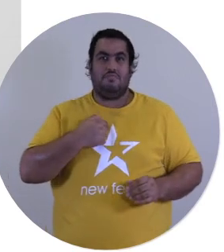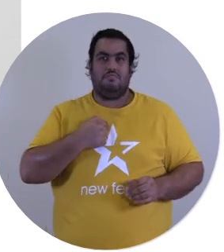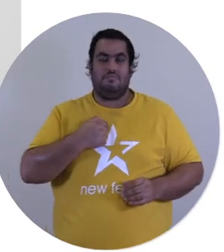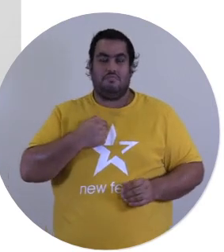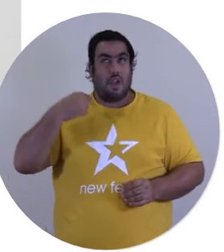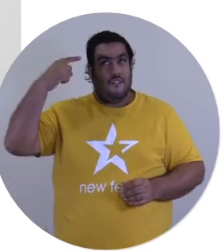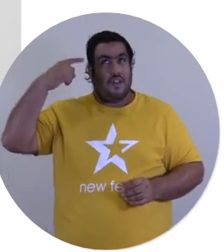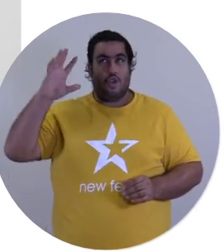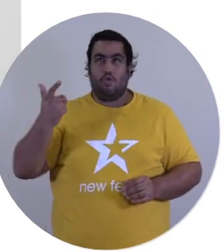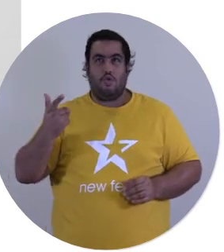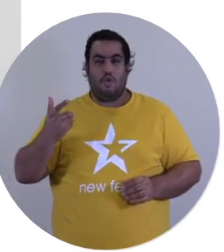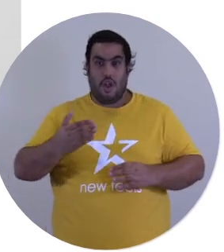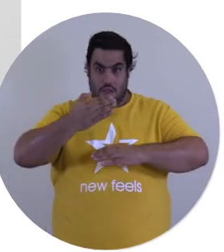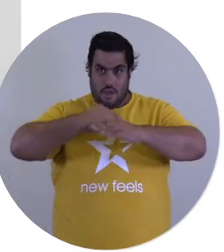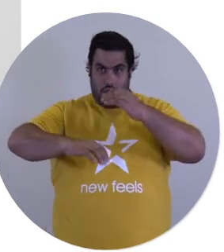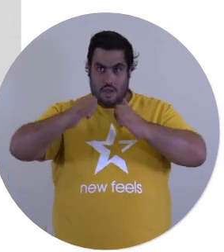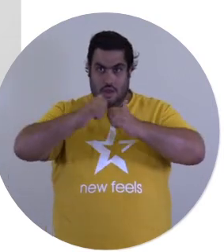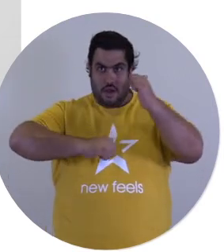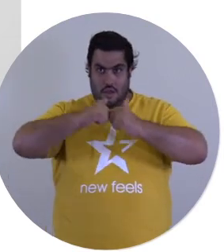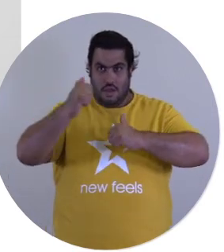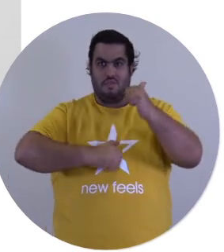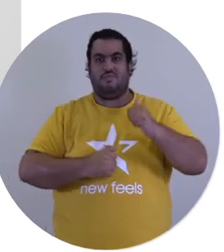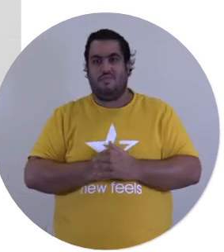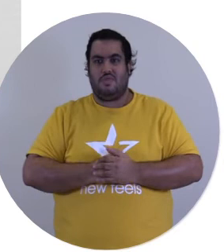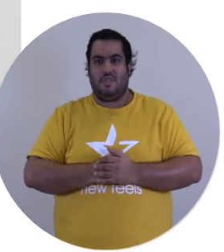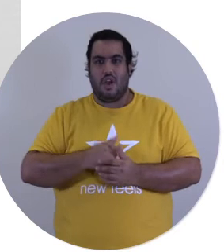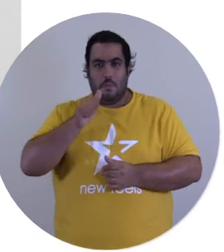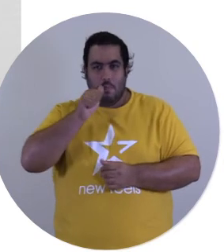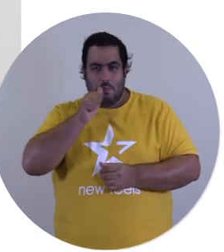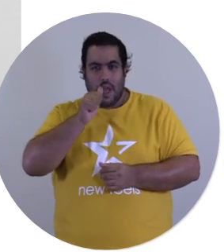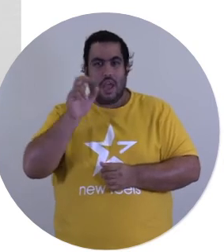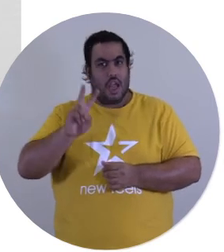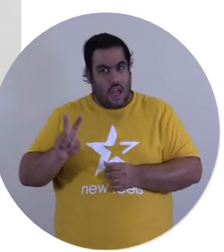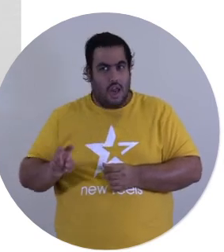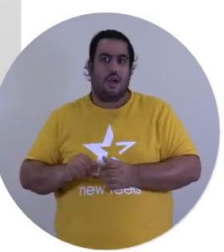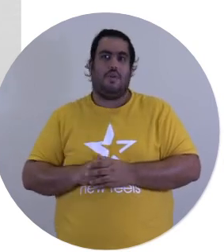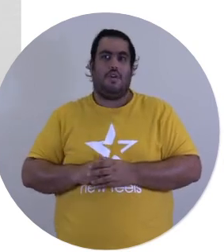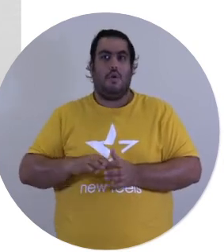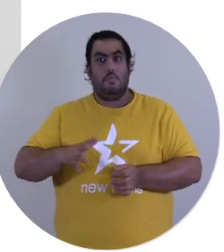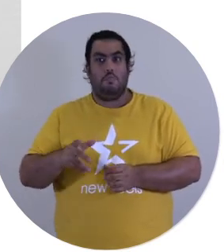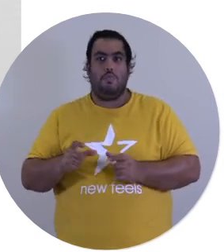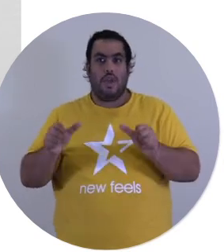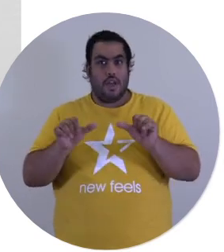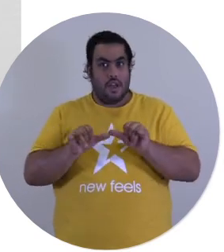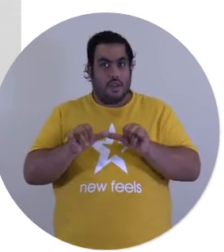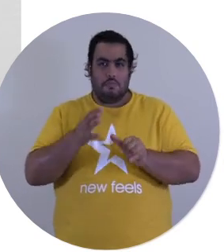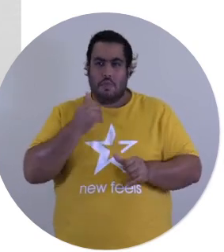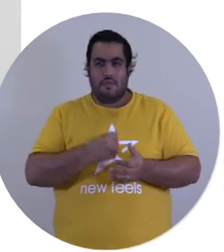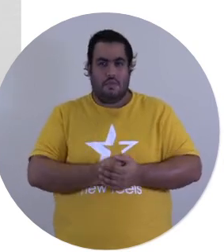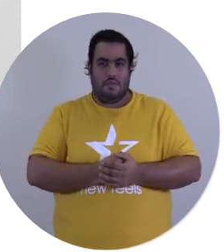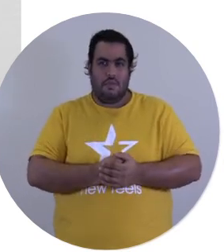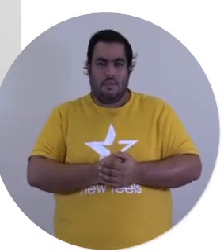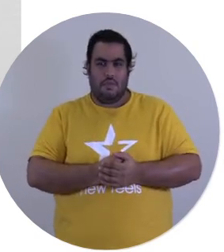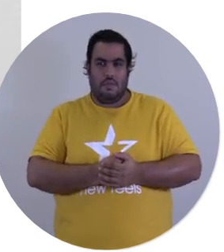might miss the good infrastructure and the public services. I would also miss the well-paid